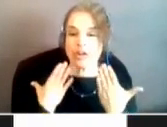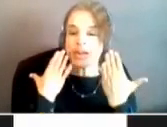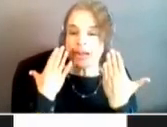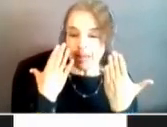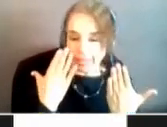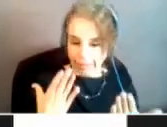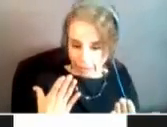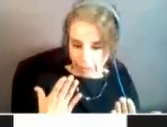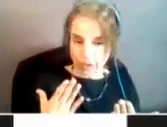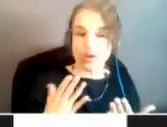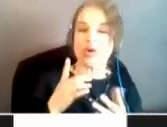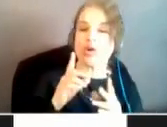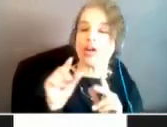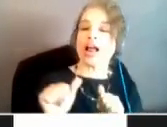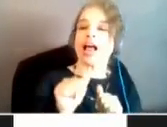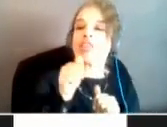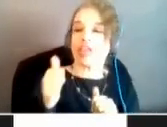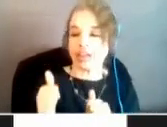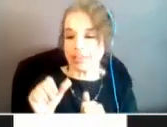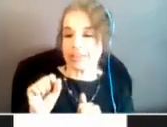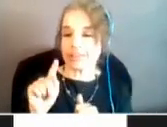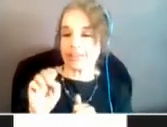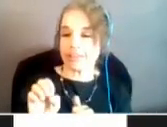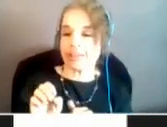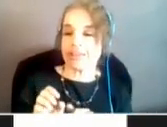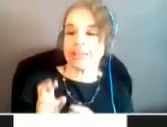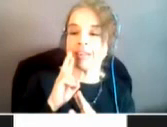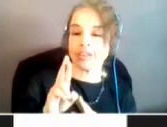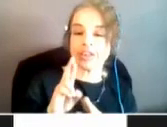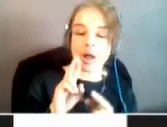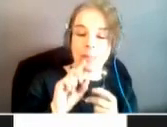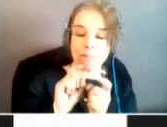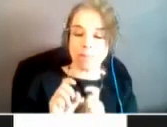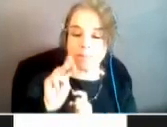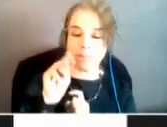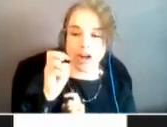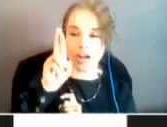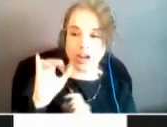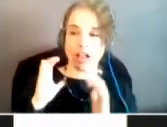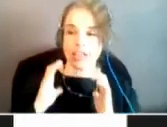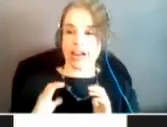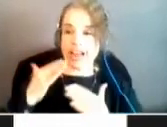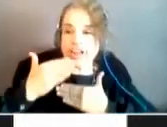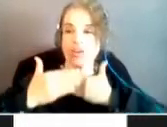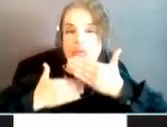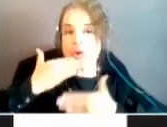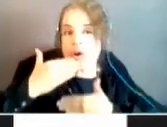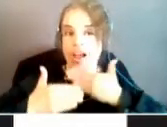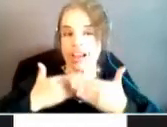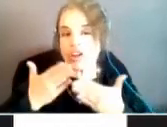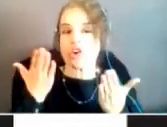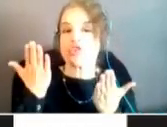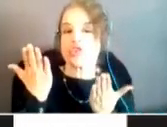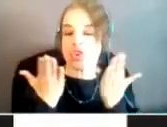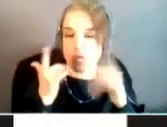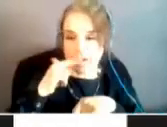home. It is an evidence-based practice with regular monitoring of the client progress. Services are